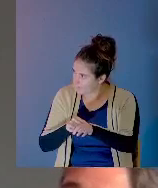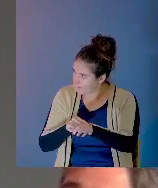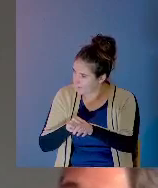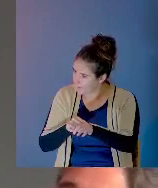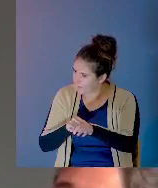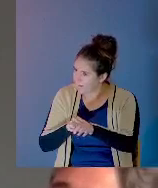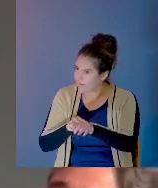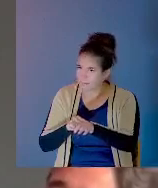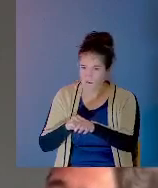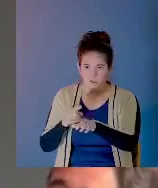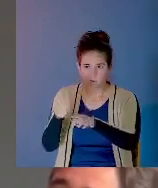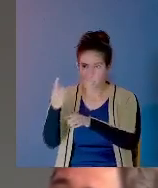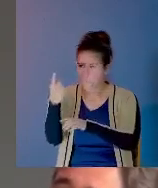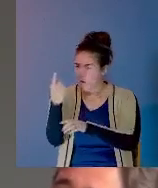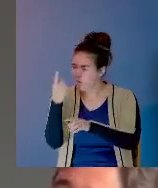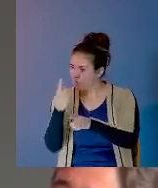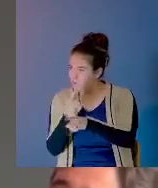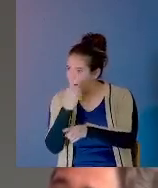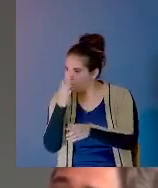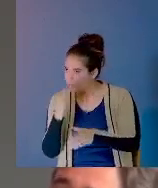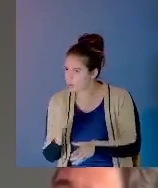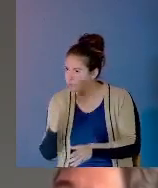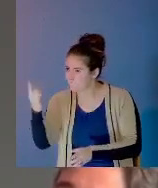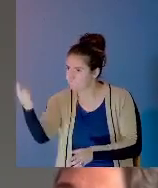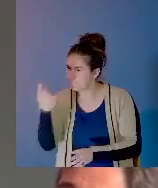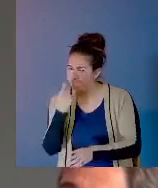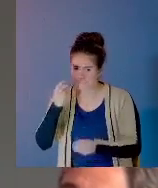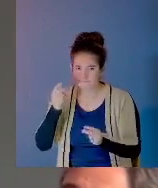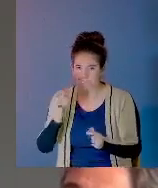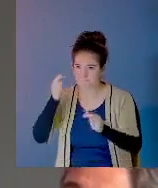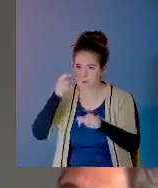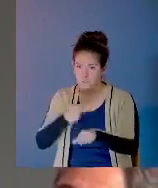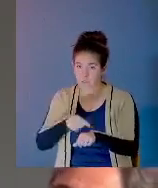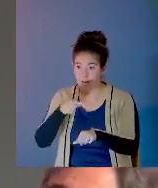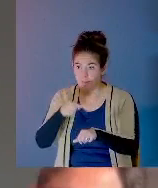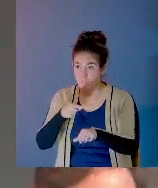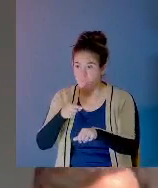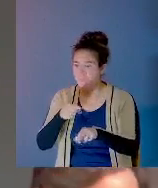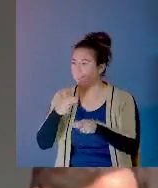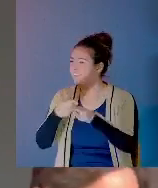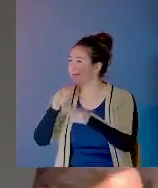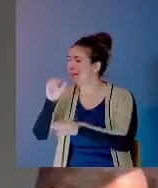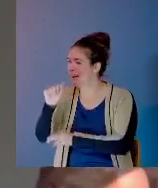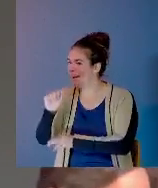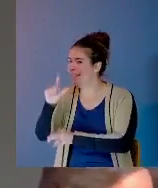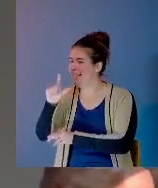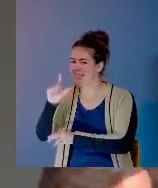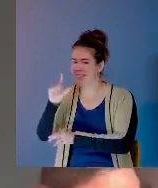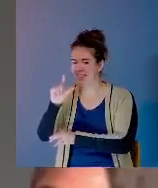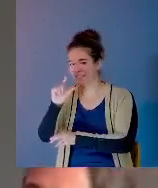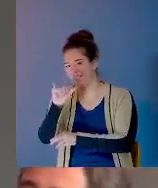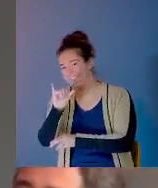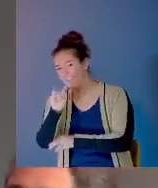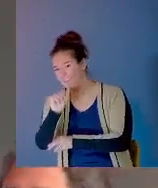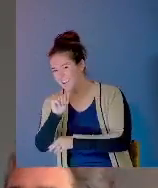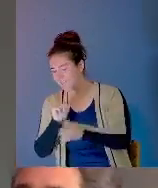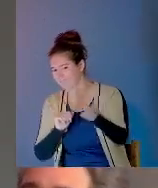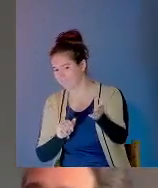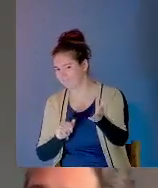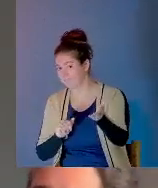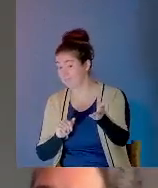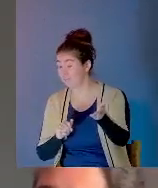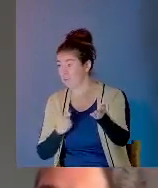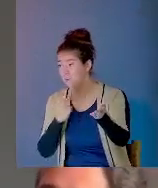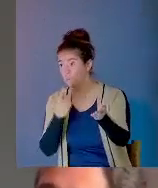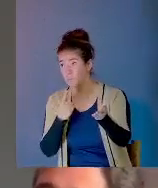by at just the right time. Alita was one of them. because I was